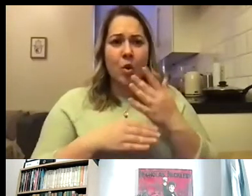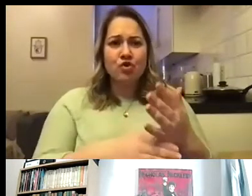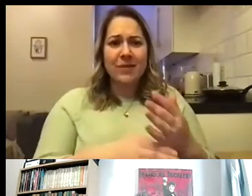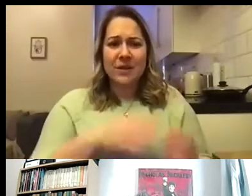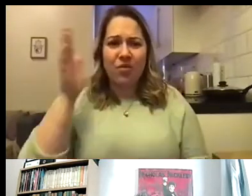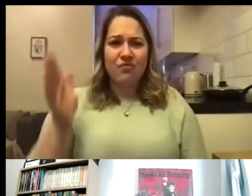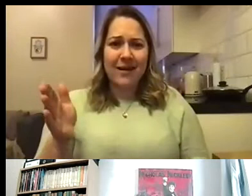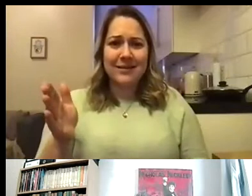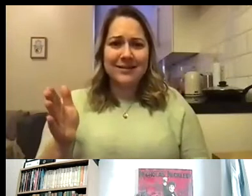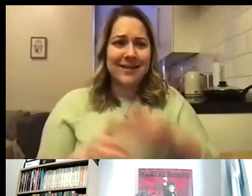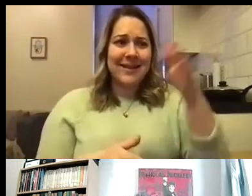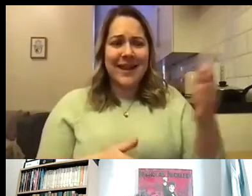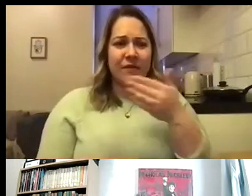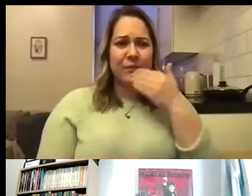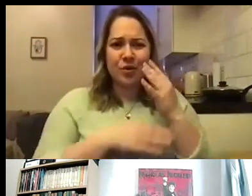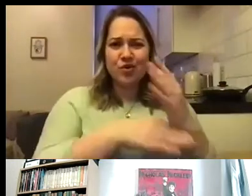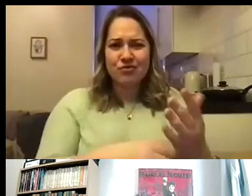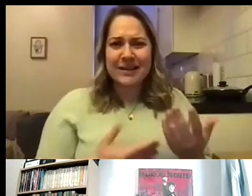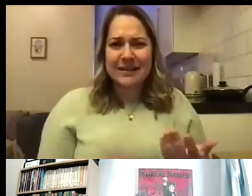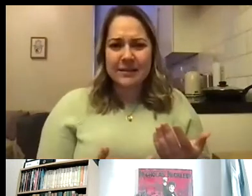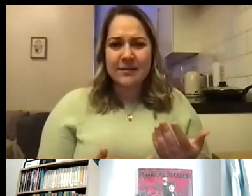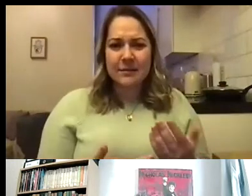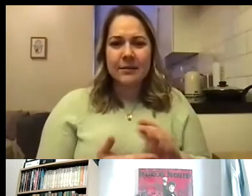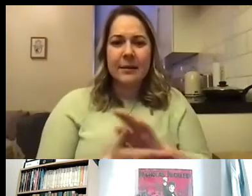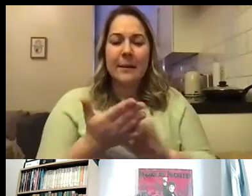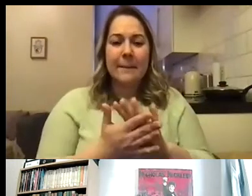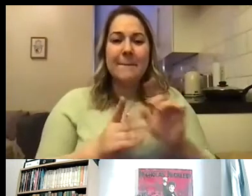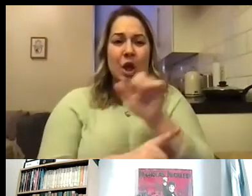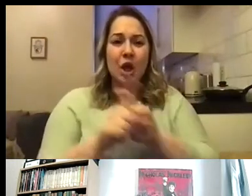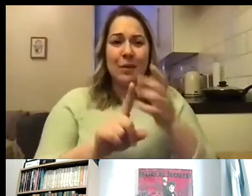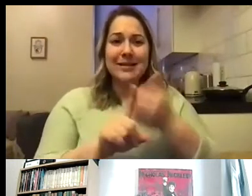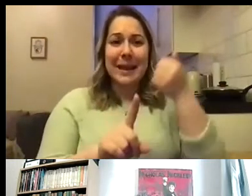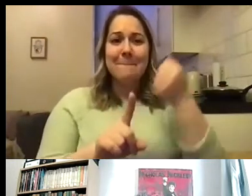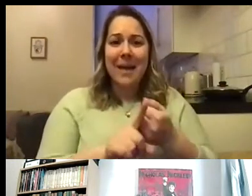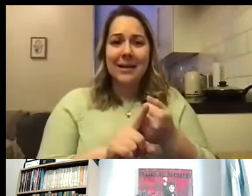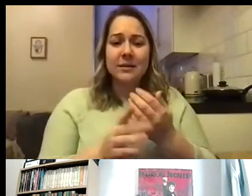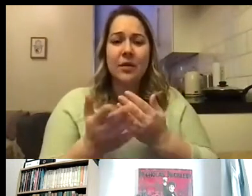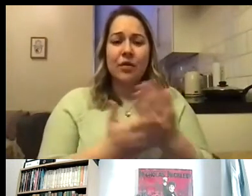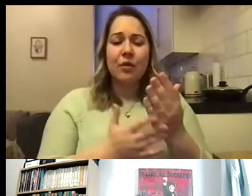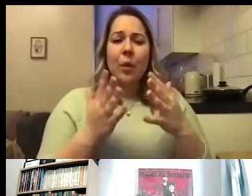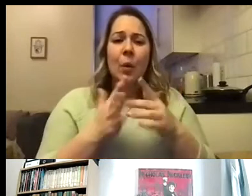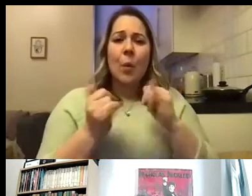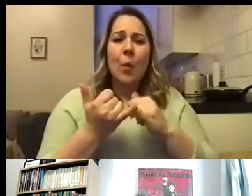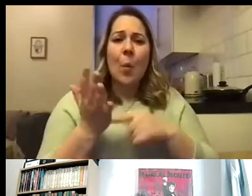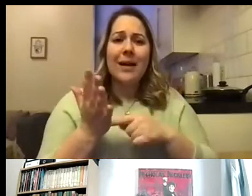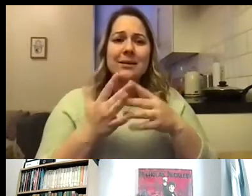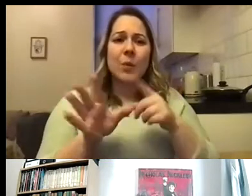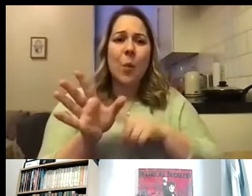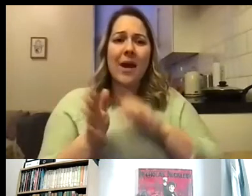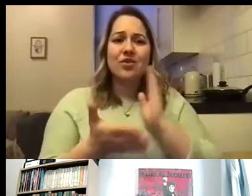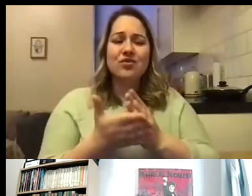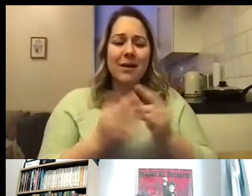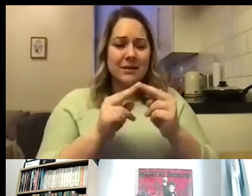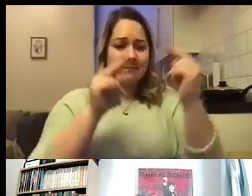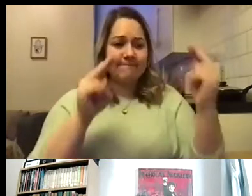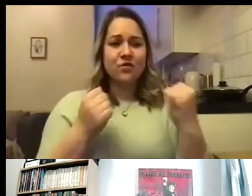are on the left-hand side. And so, you know, we know that communities have been impacted by the Westway Trust flyover going above our heads, by